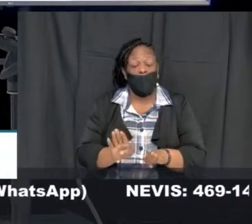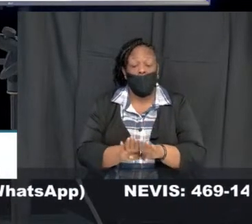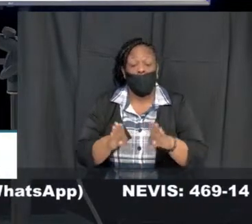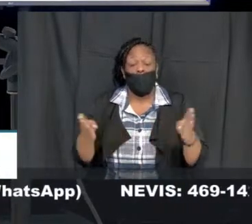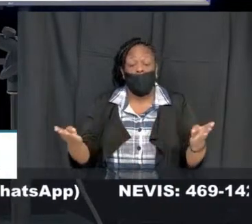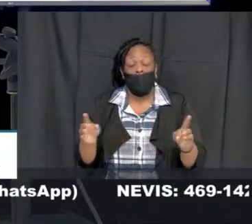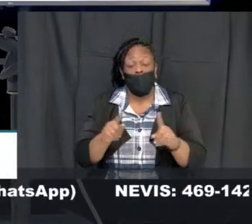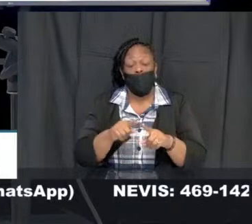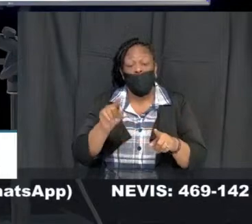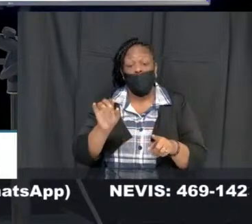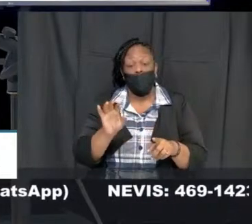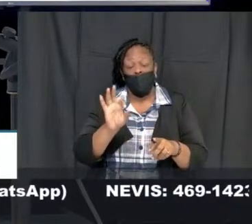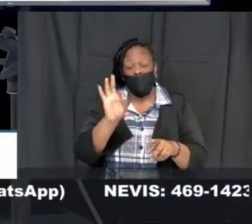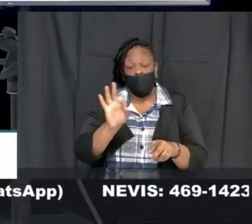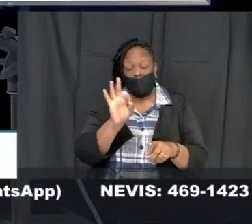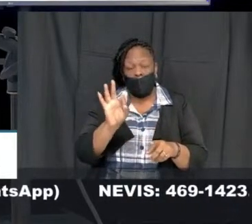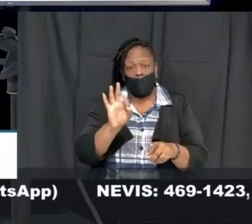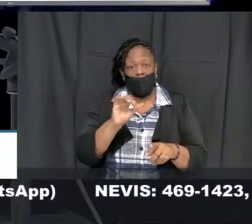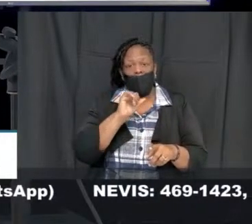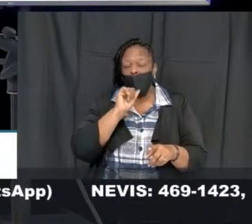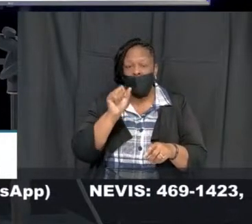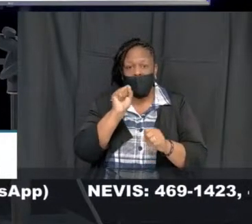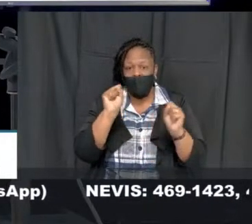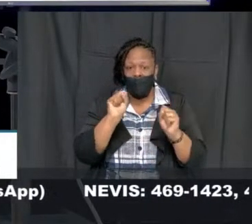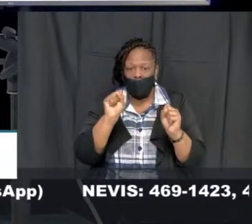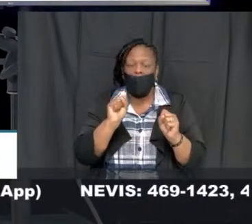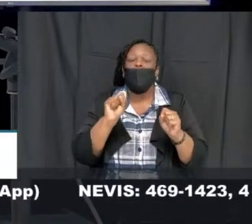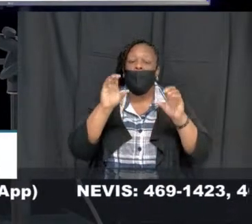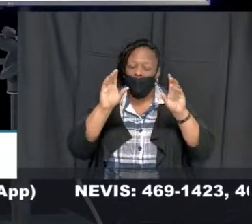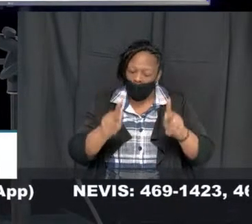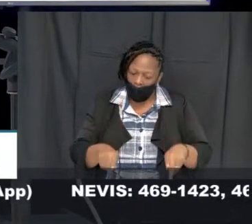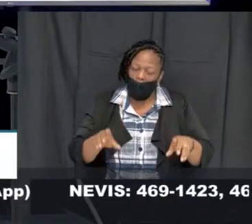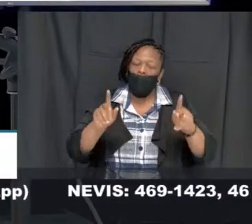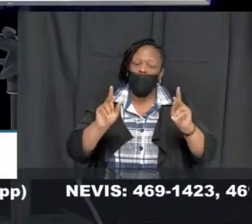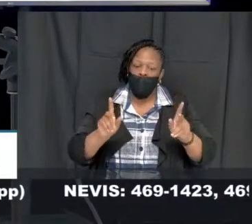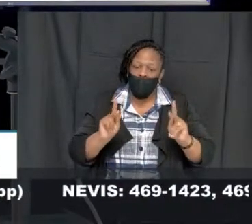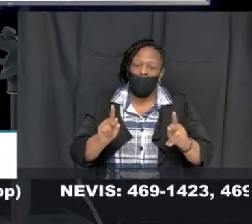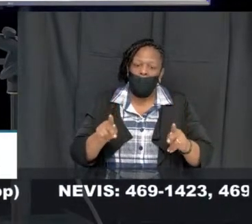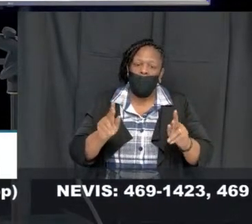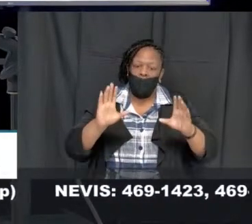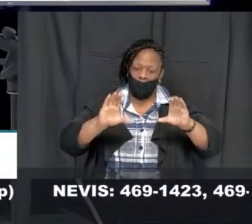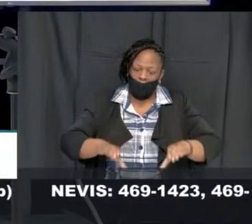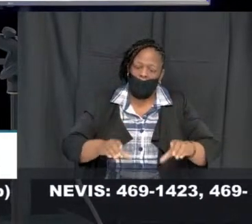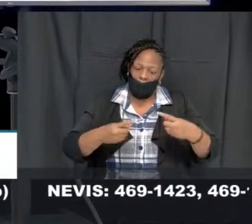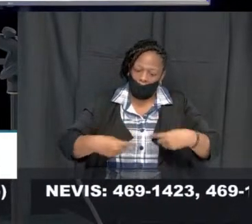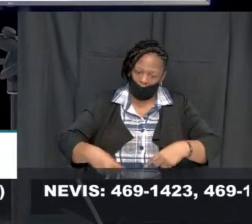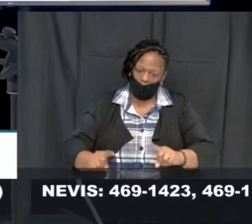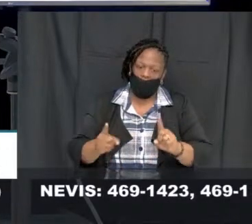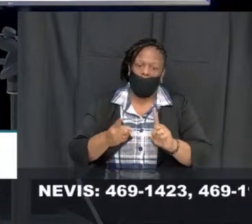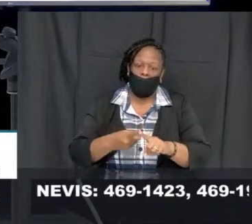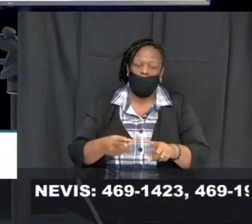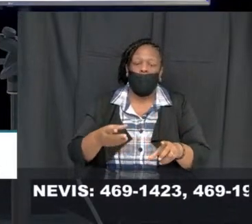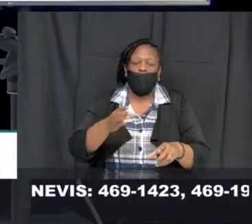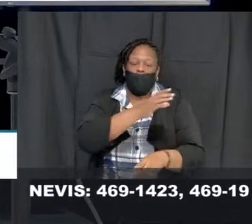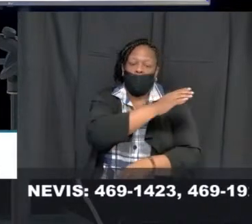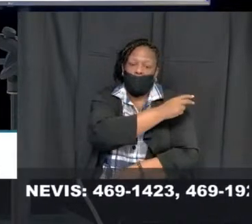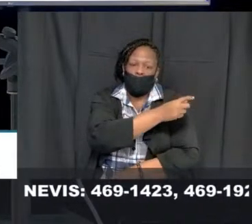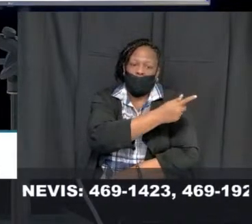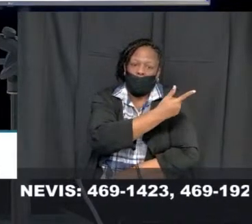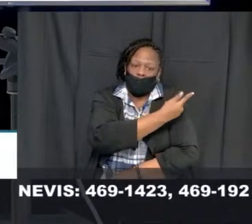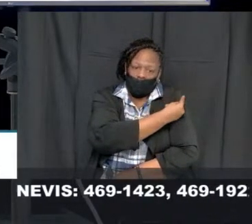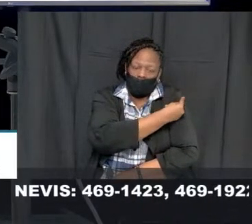can be a bit more accommodating and more flexible, we ask that you give that time to